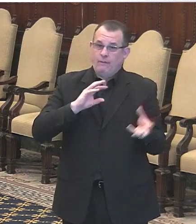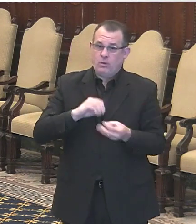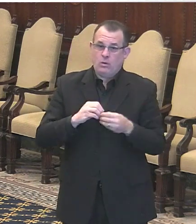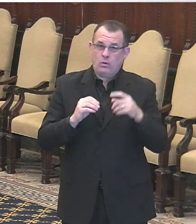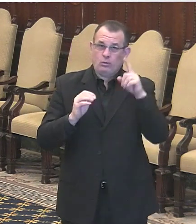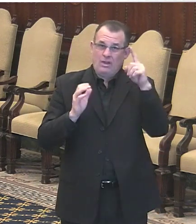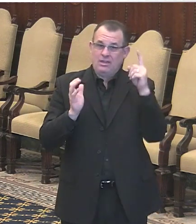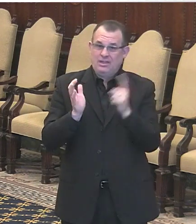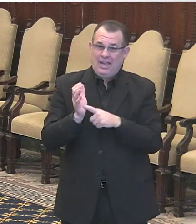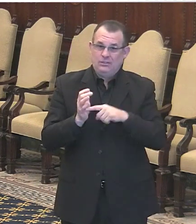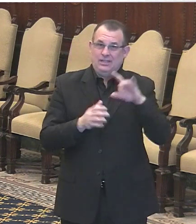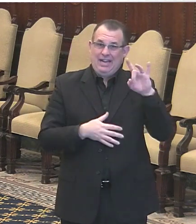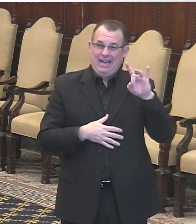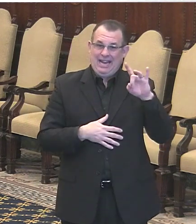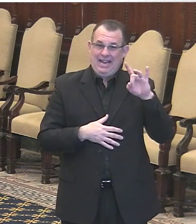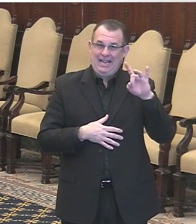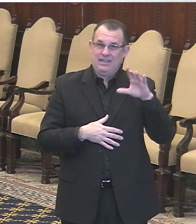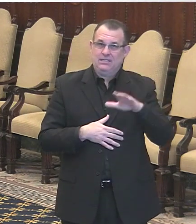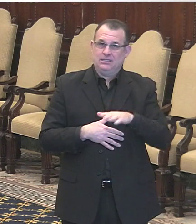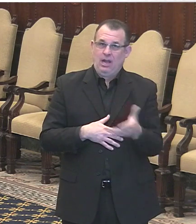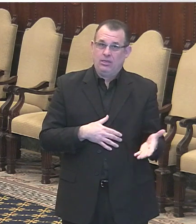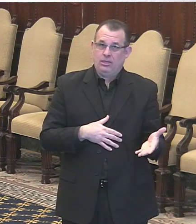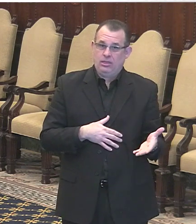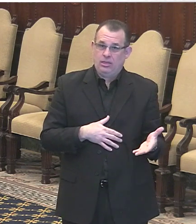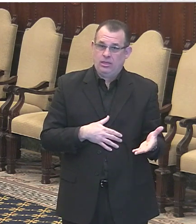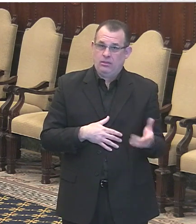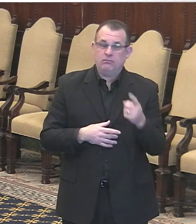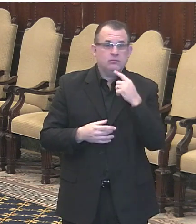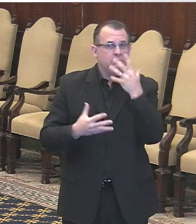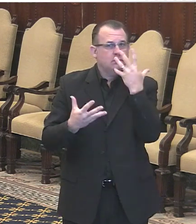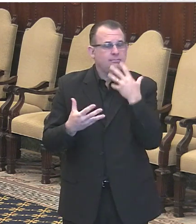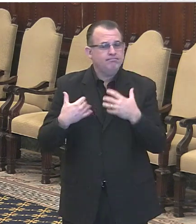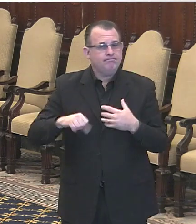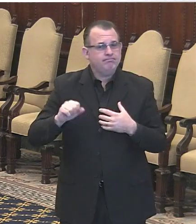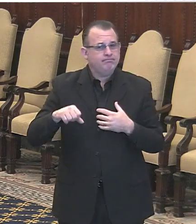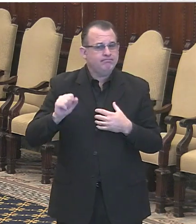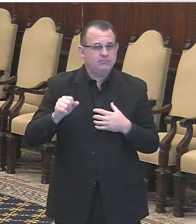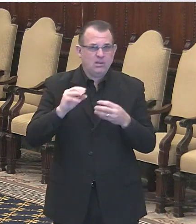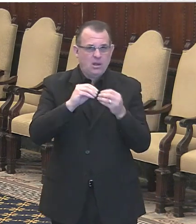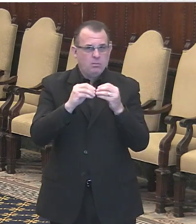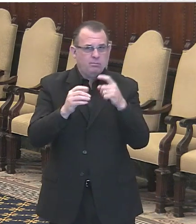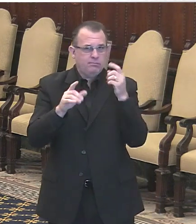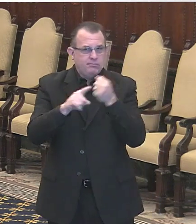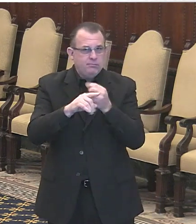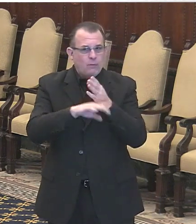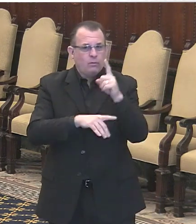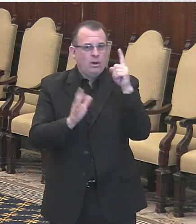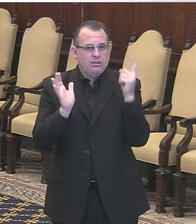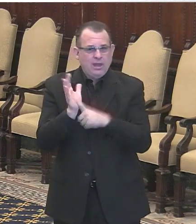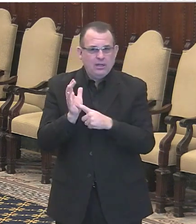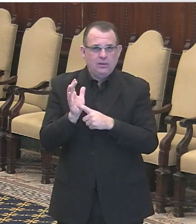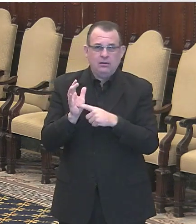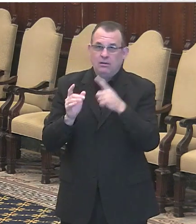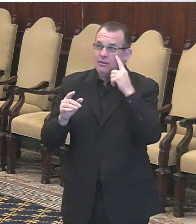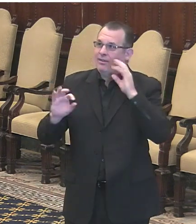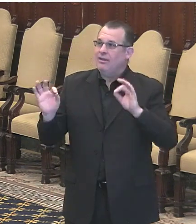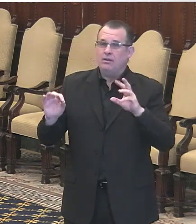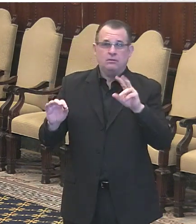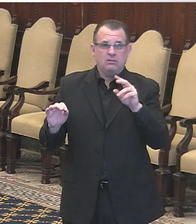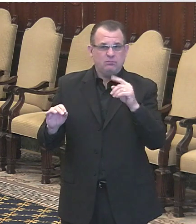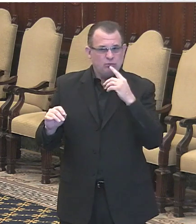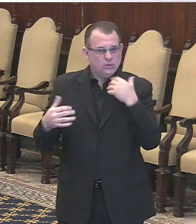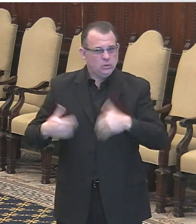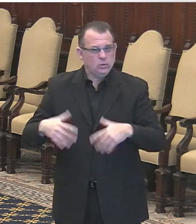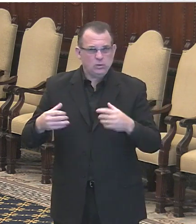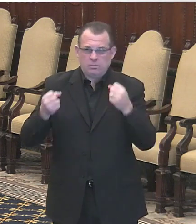1,008. And as the mayor said, that is really a very sad milestone. And it's something I don't want to minimize. 1,000 deaths is many deaths. That's